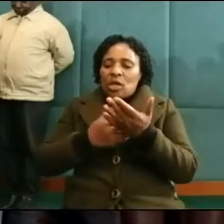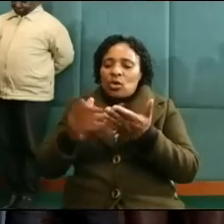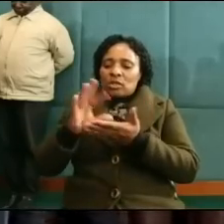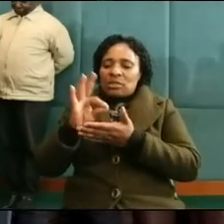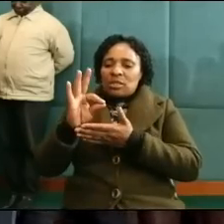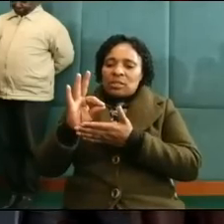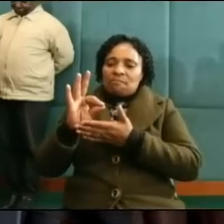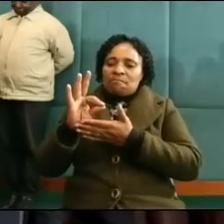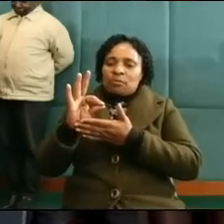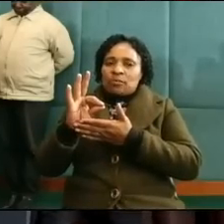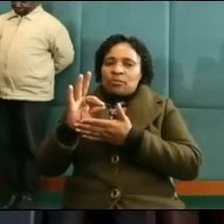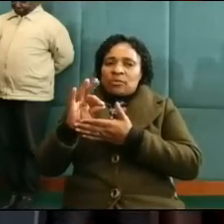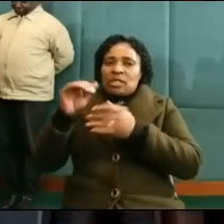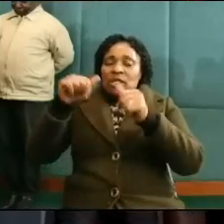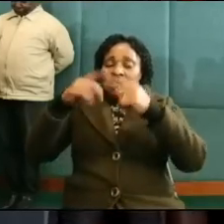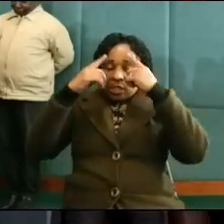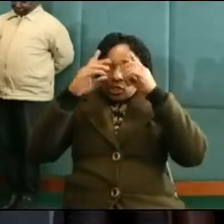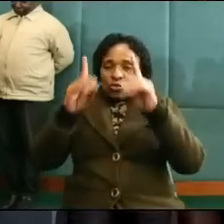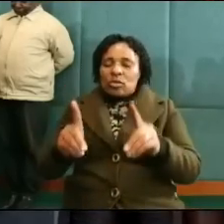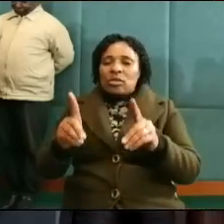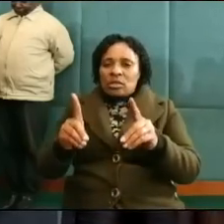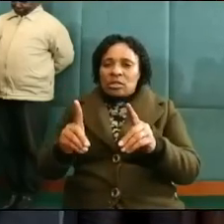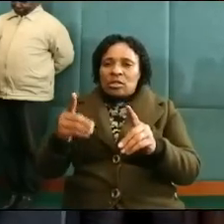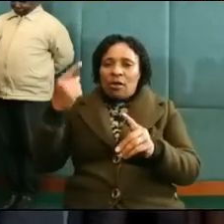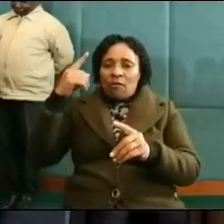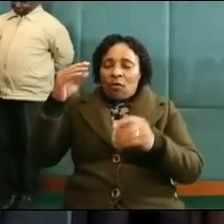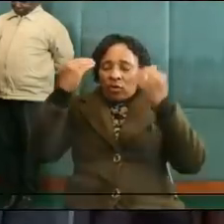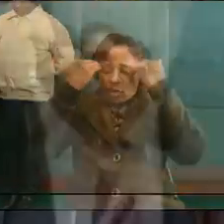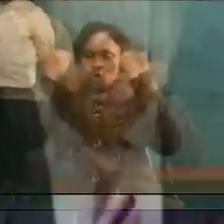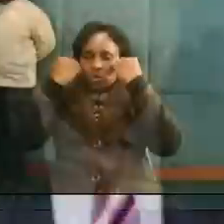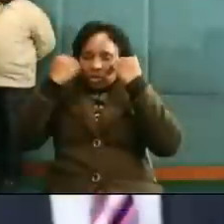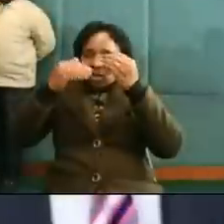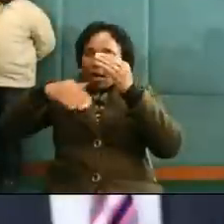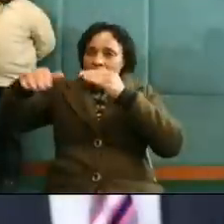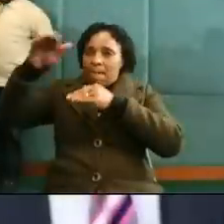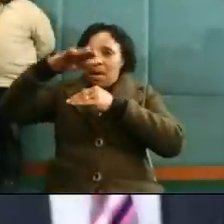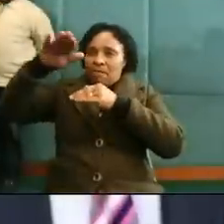Spirit this decision for your courts above.